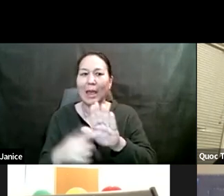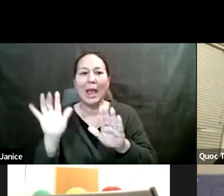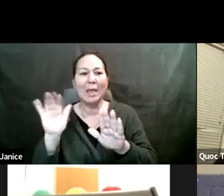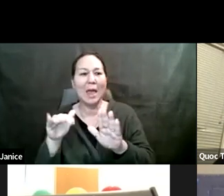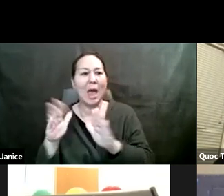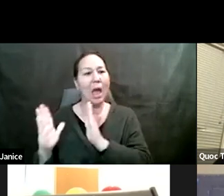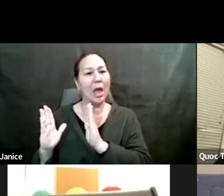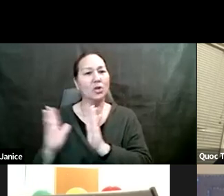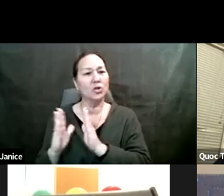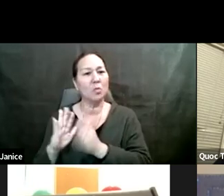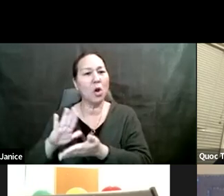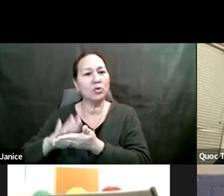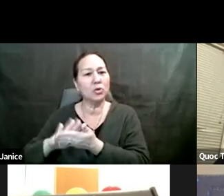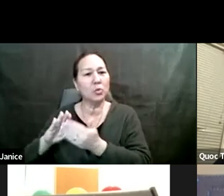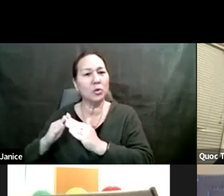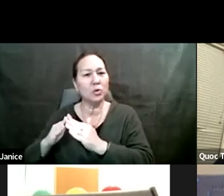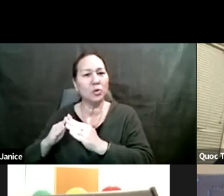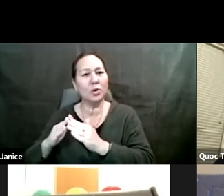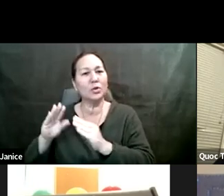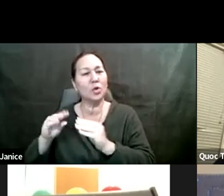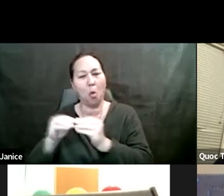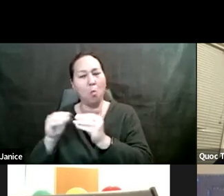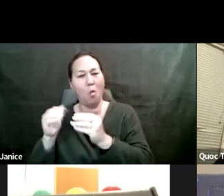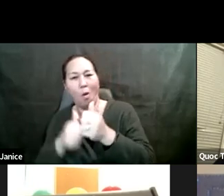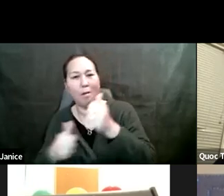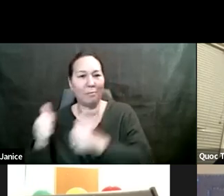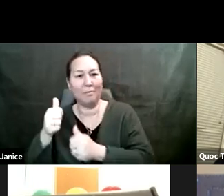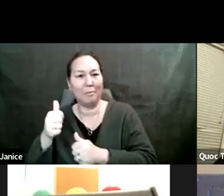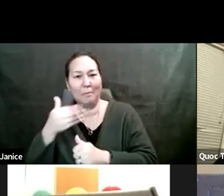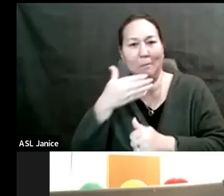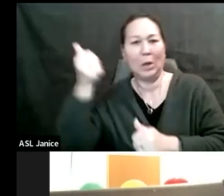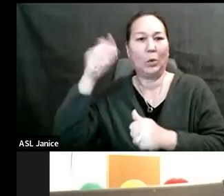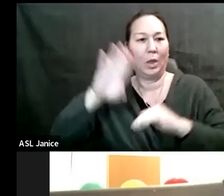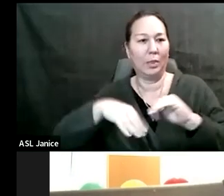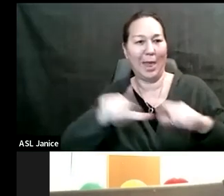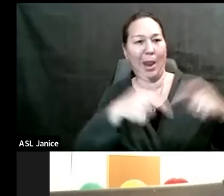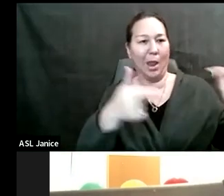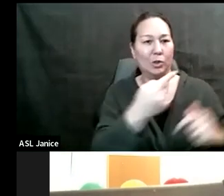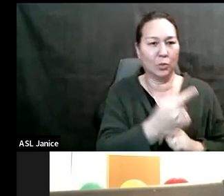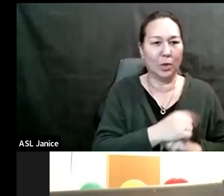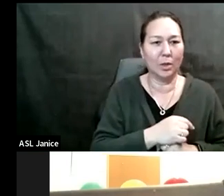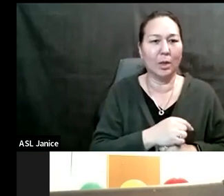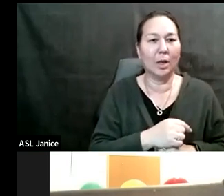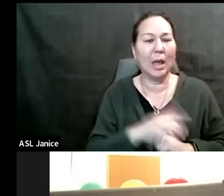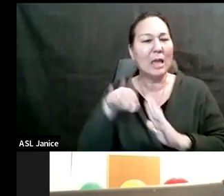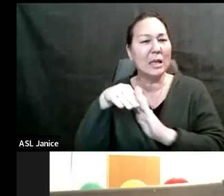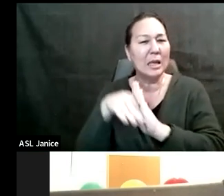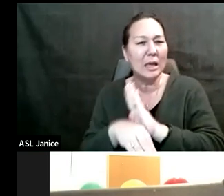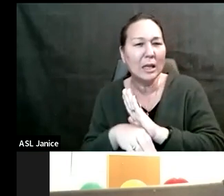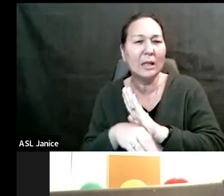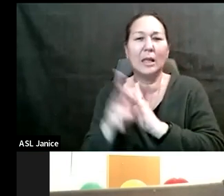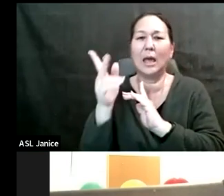ones declining Roman has its advantages smaller class sizes is a more space to add essential